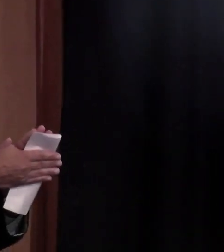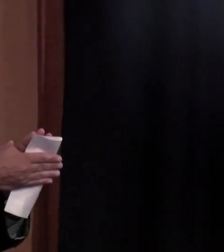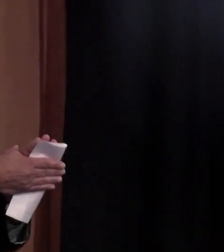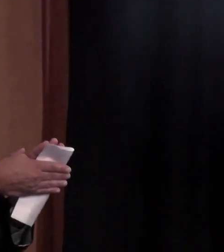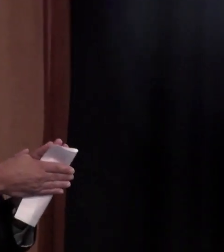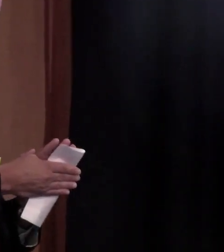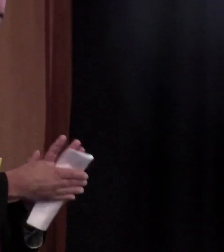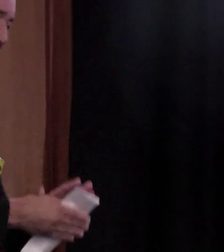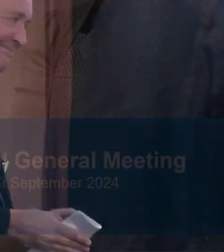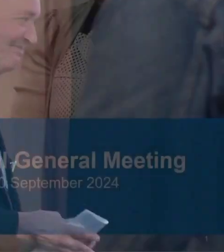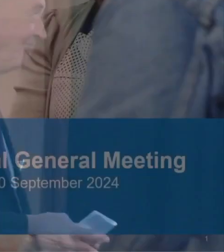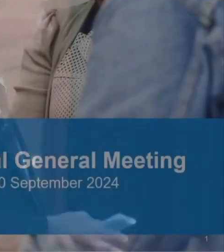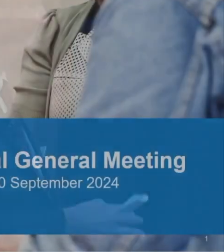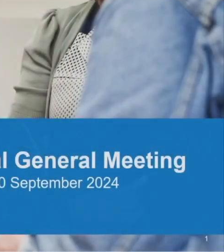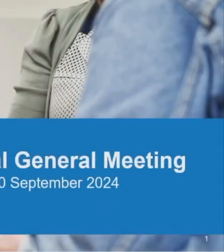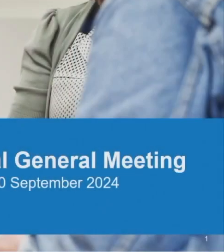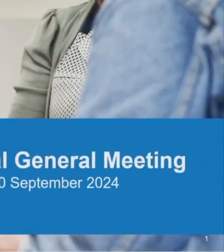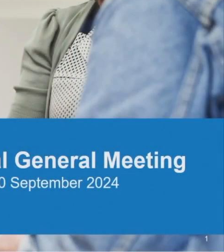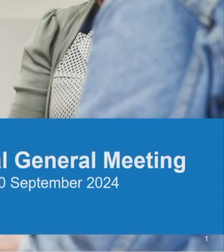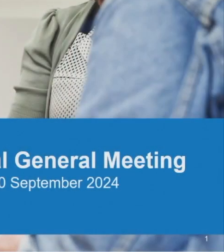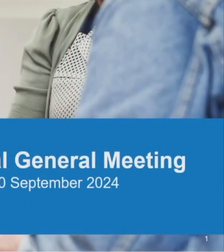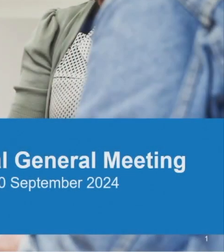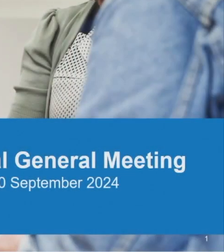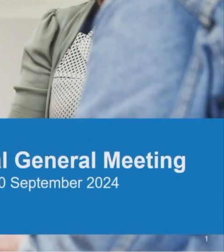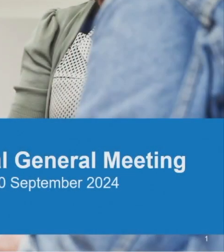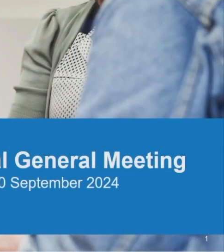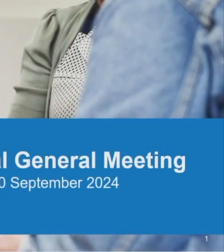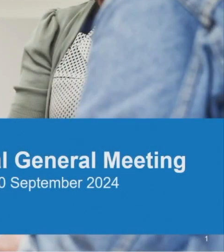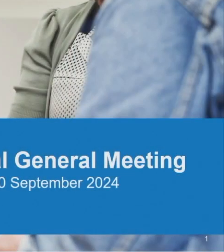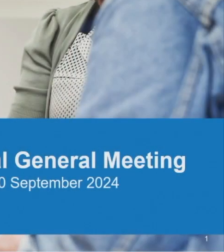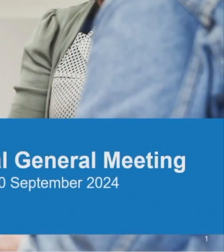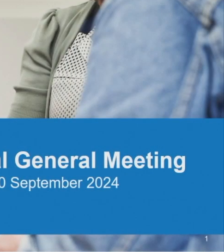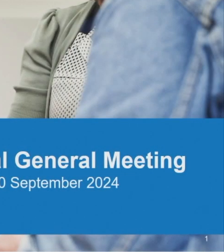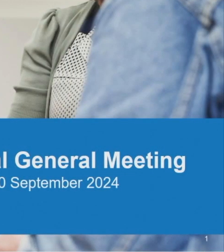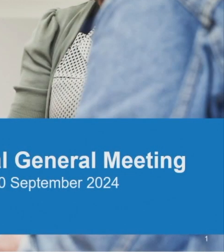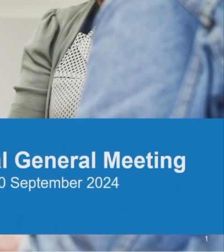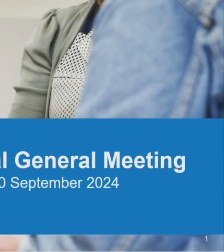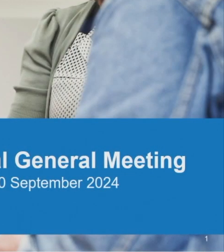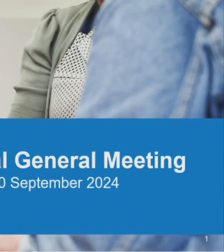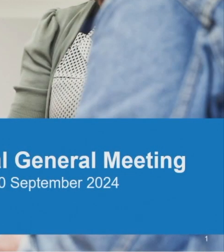See you all next year.